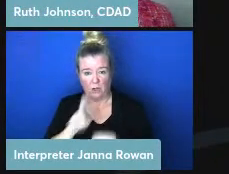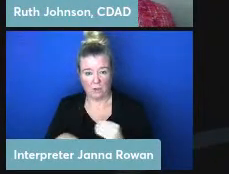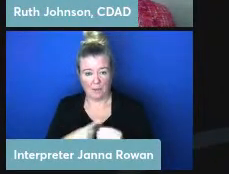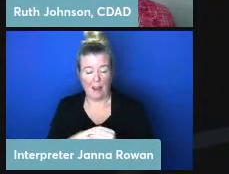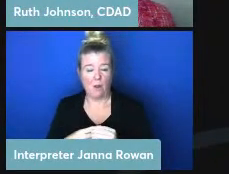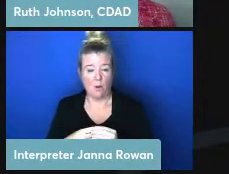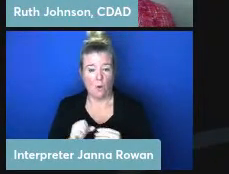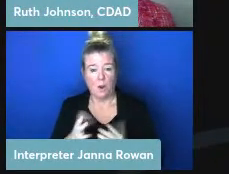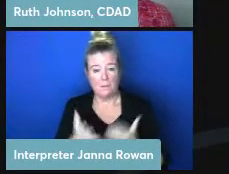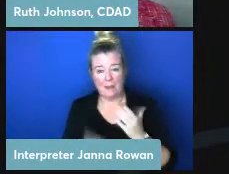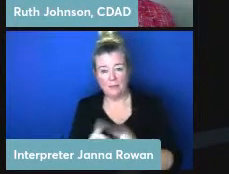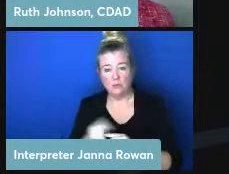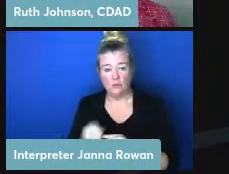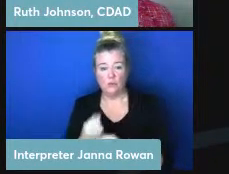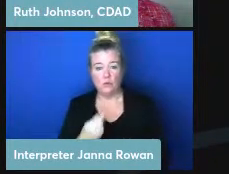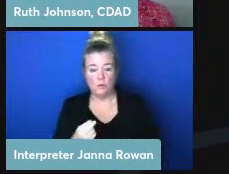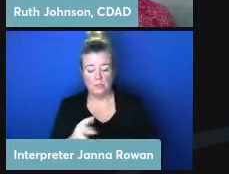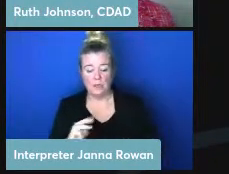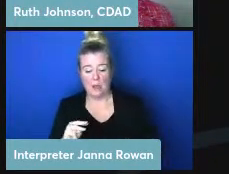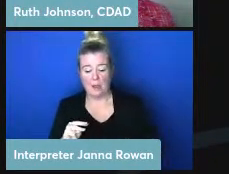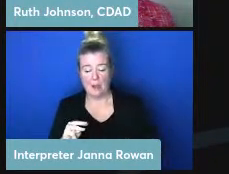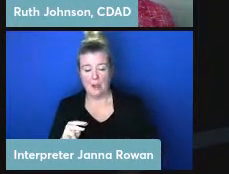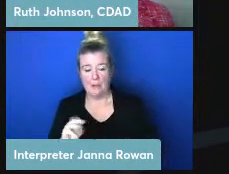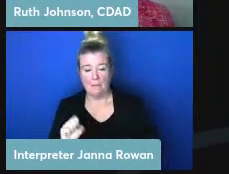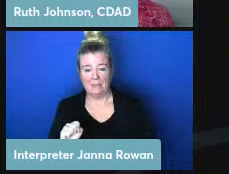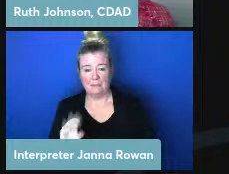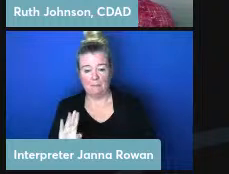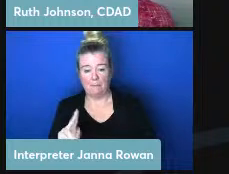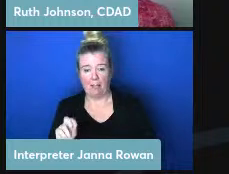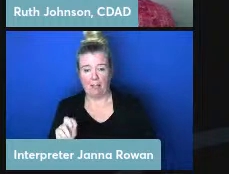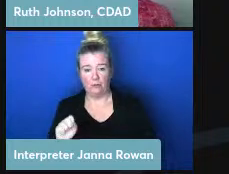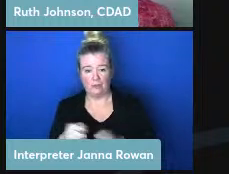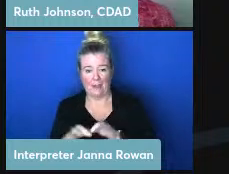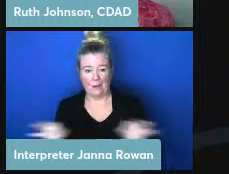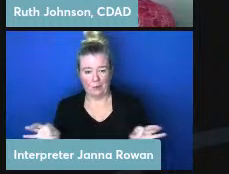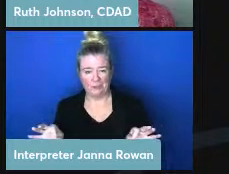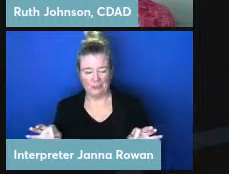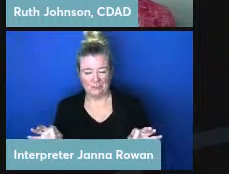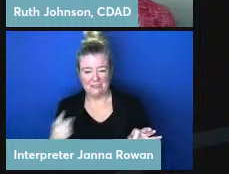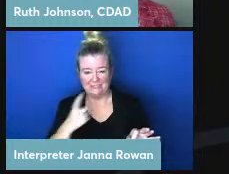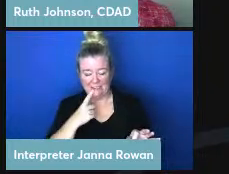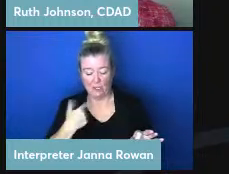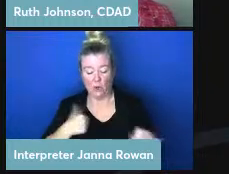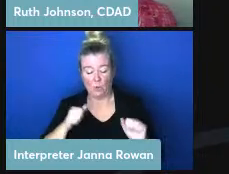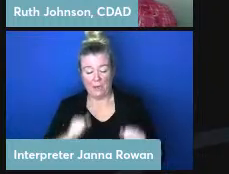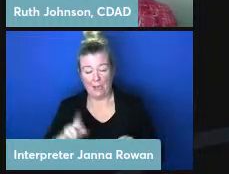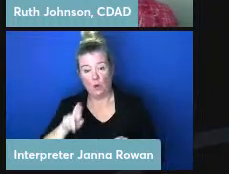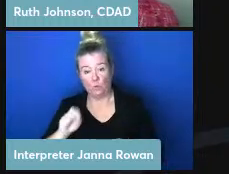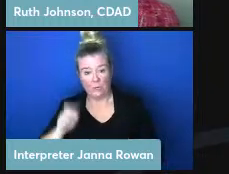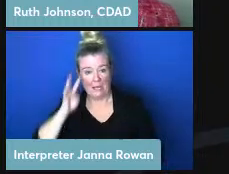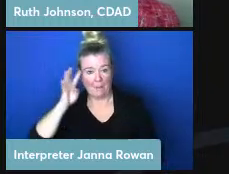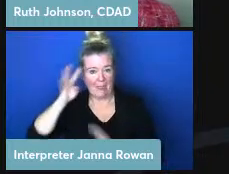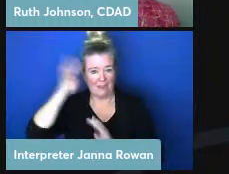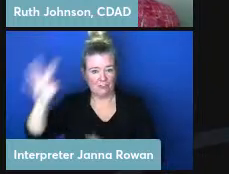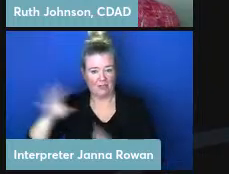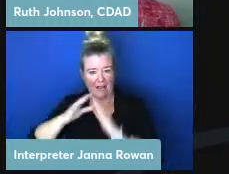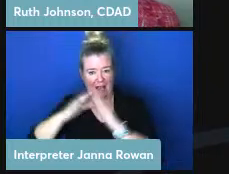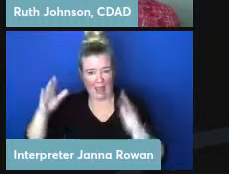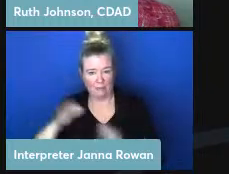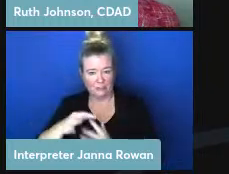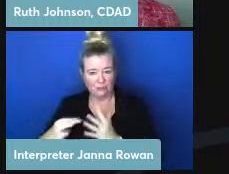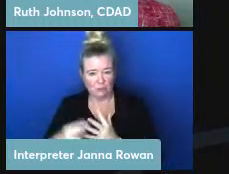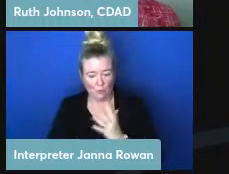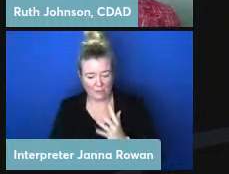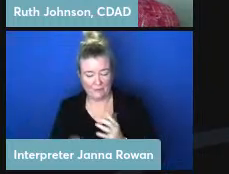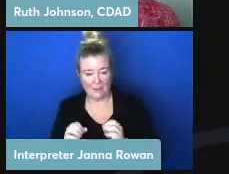or maybe to use Ms. Butler's language, that we can reimagine, you know, housing choice and